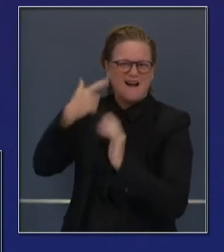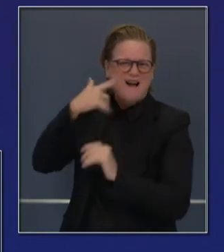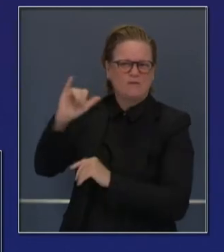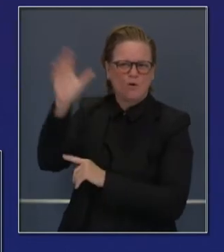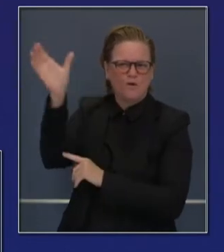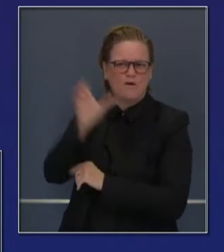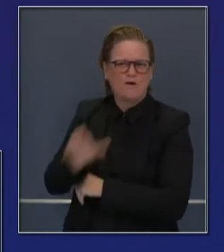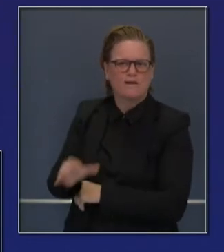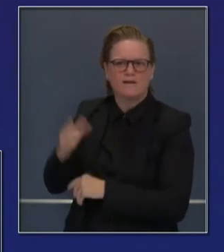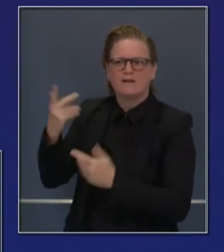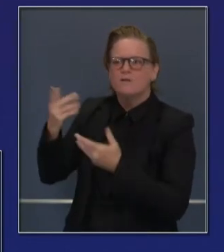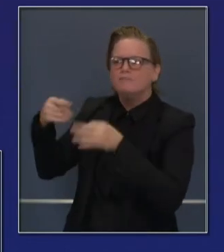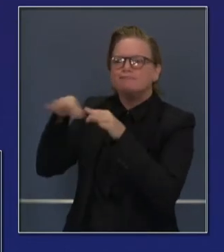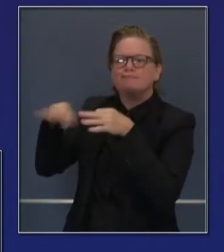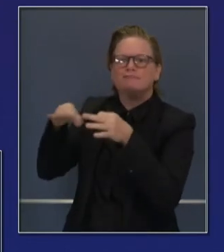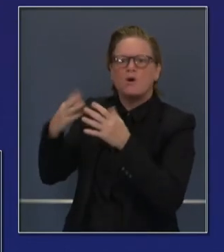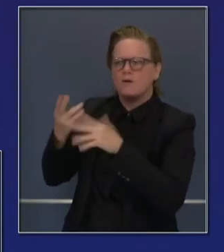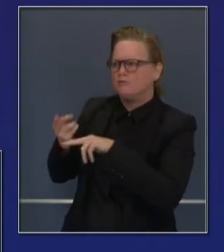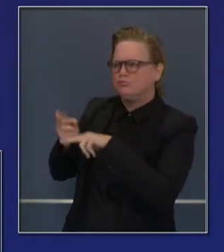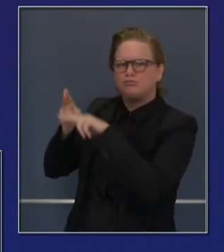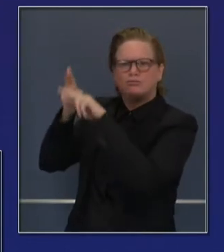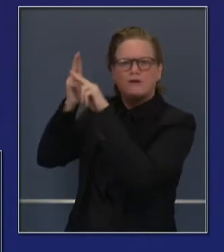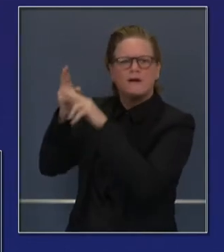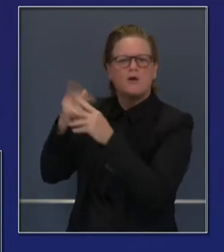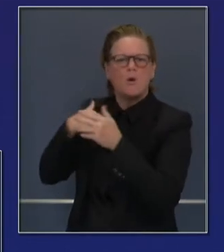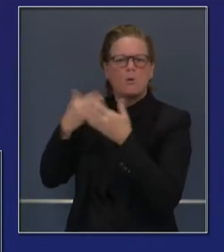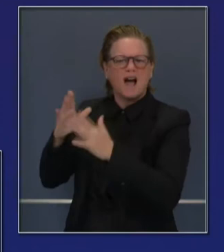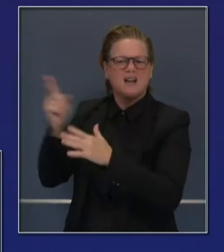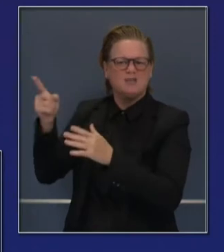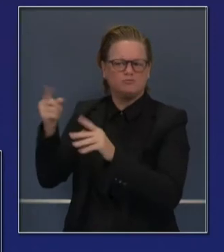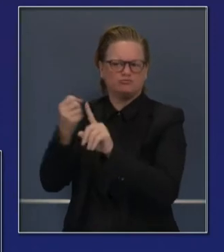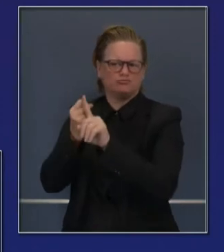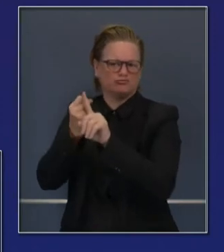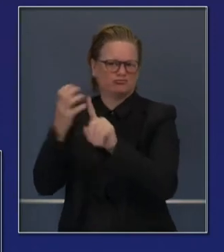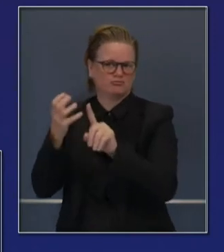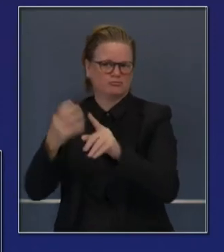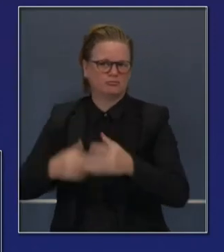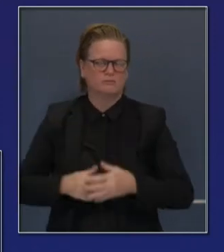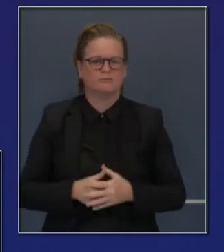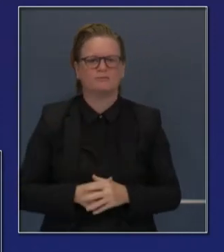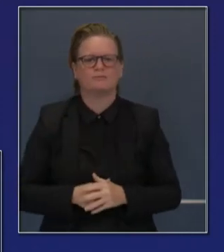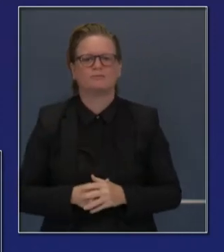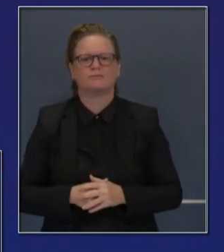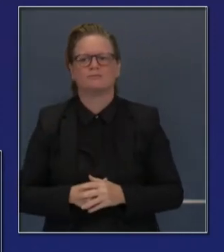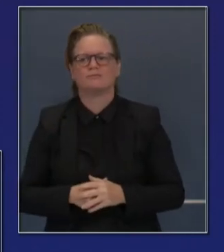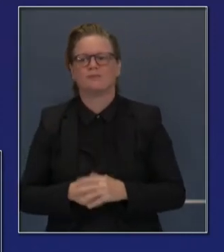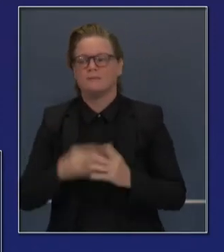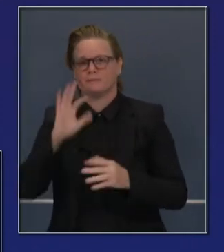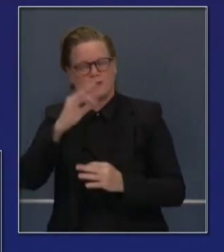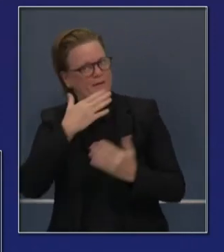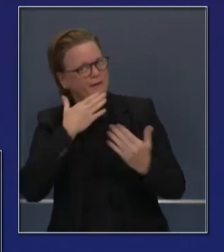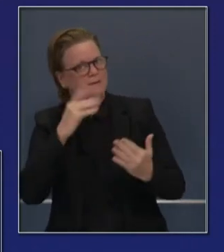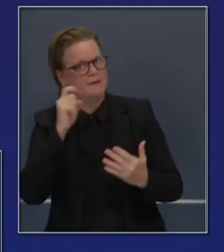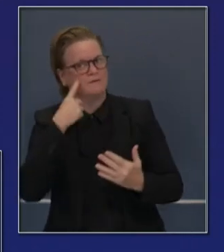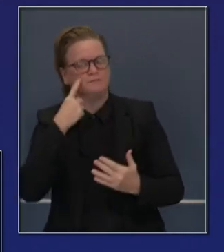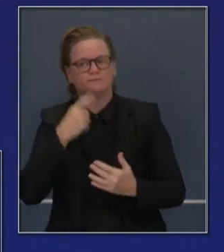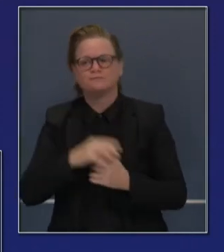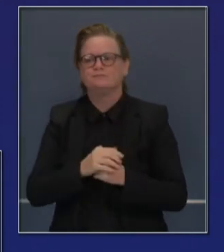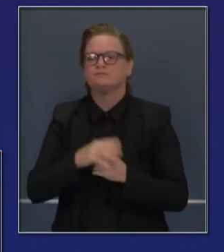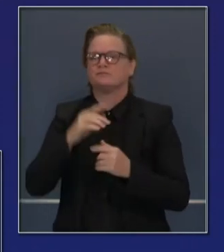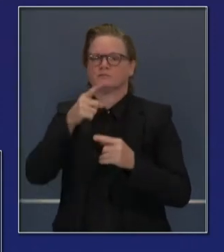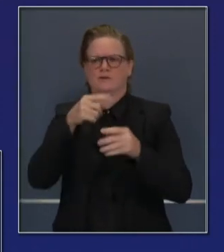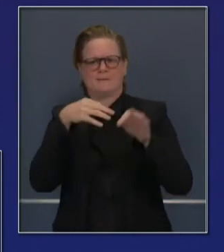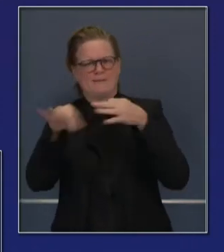days. Yeah, thank you, Governor. And as always, you did an excellent job sort of laying it out. But as you said, we've